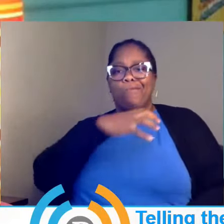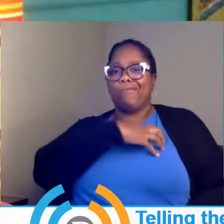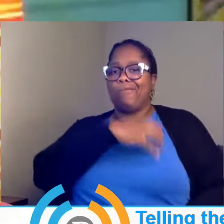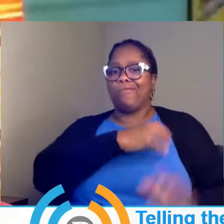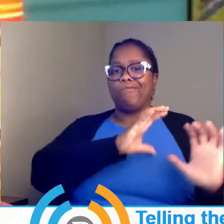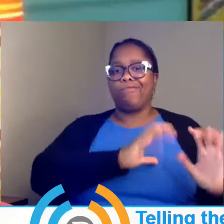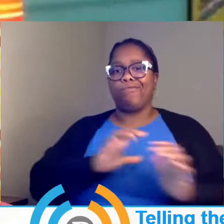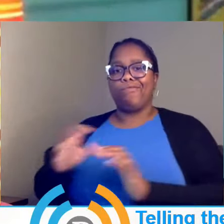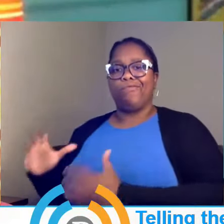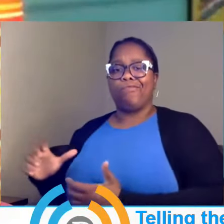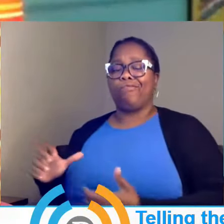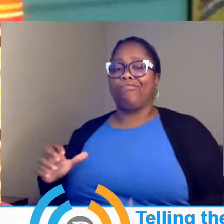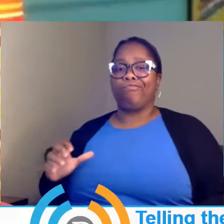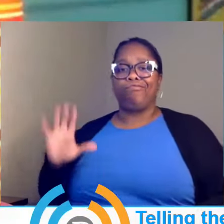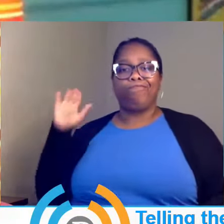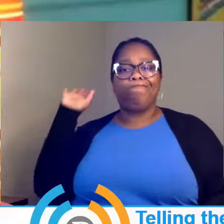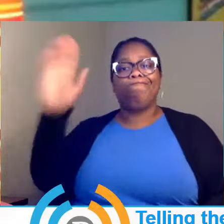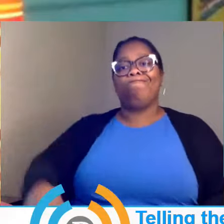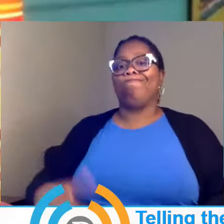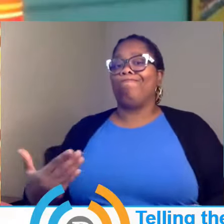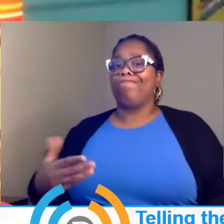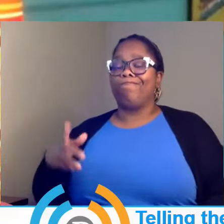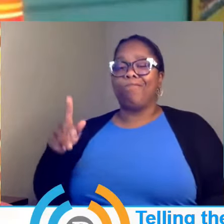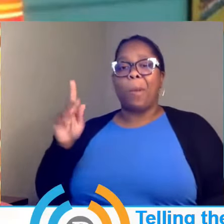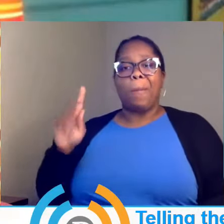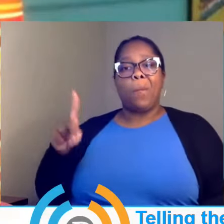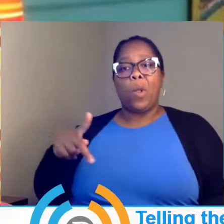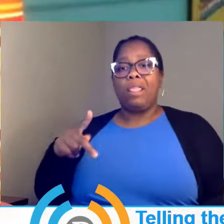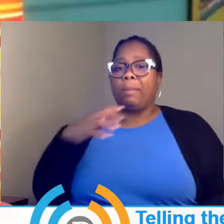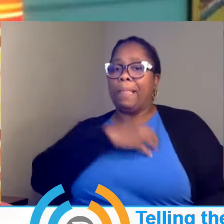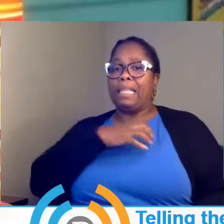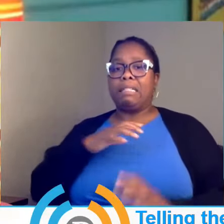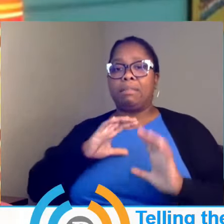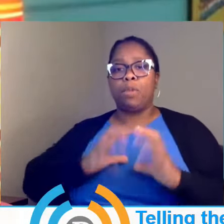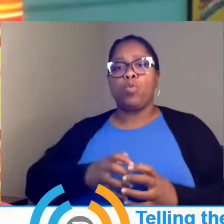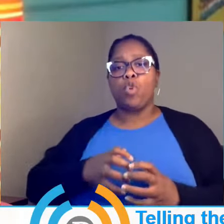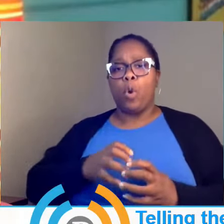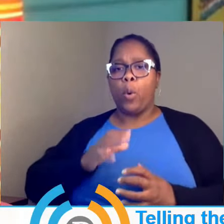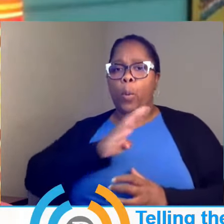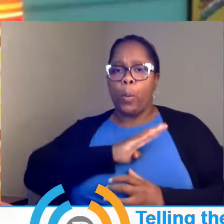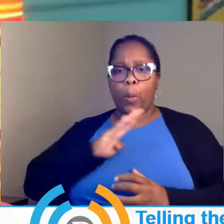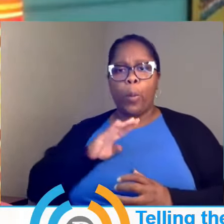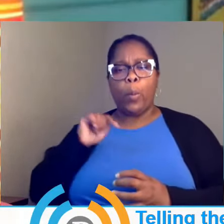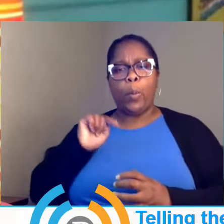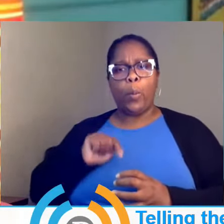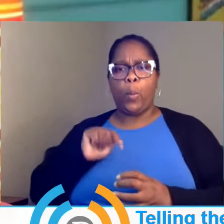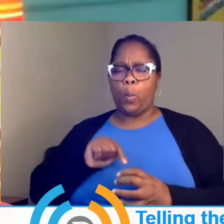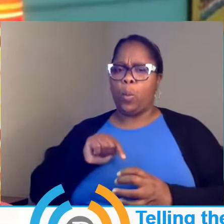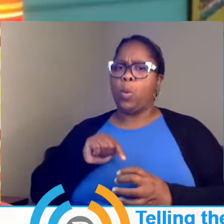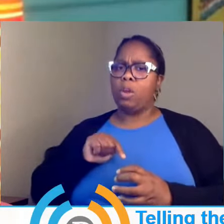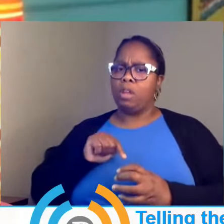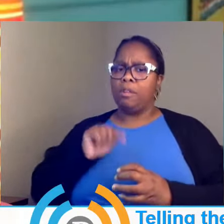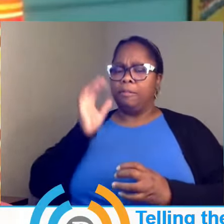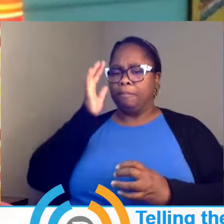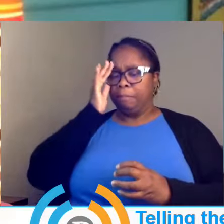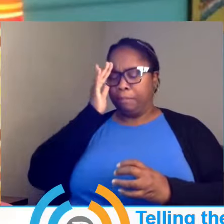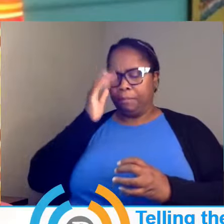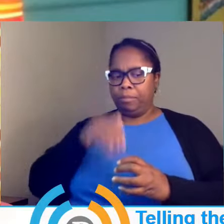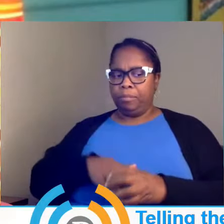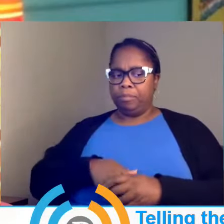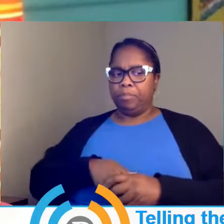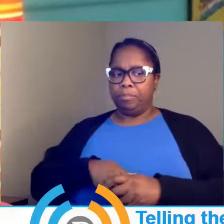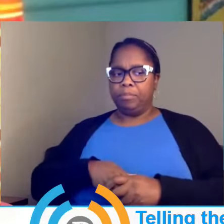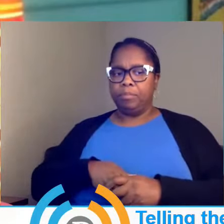board. Portland Police Bureau has been one that actually had this whole